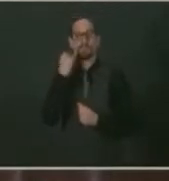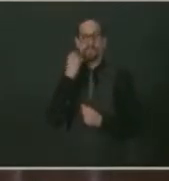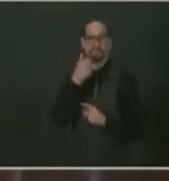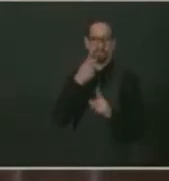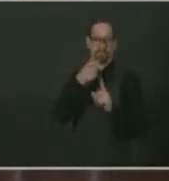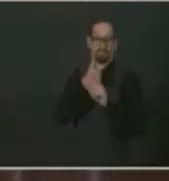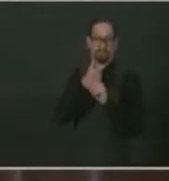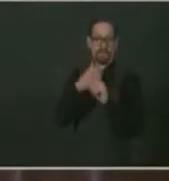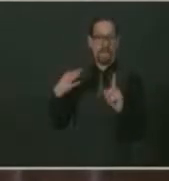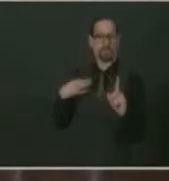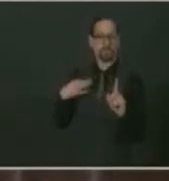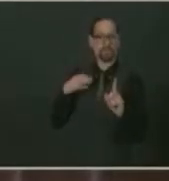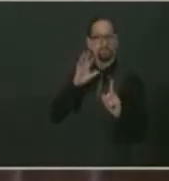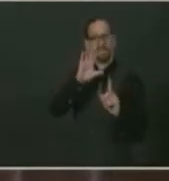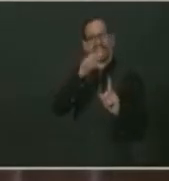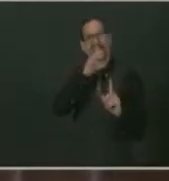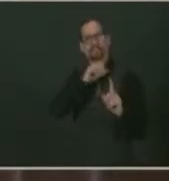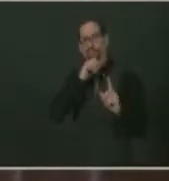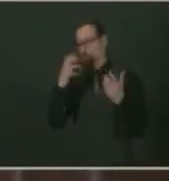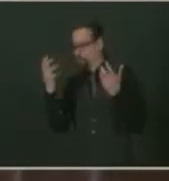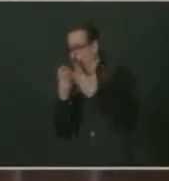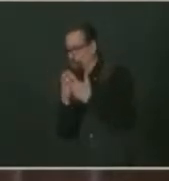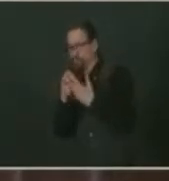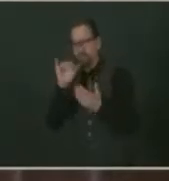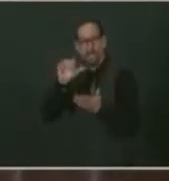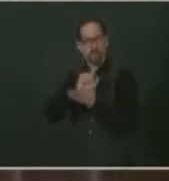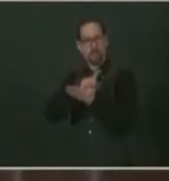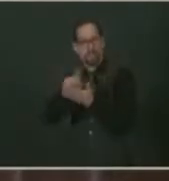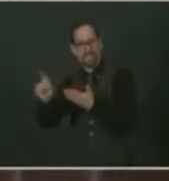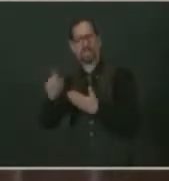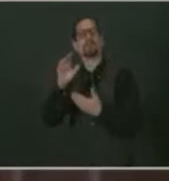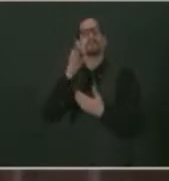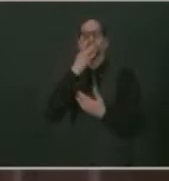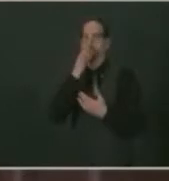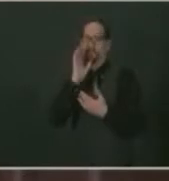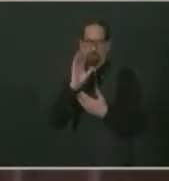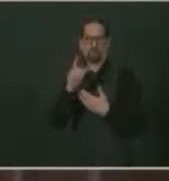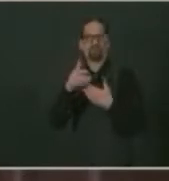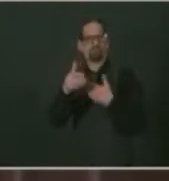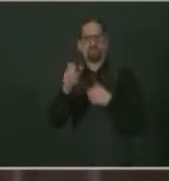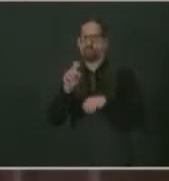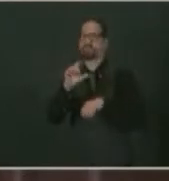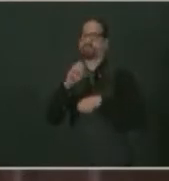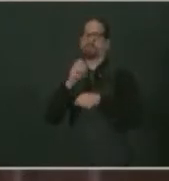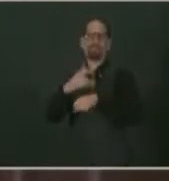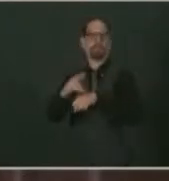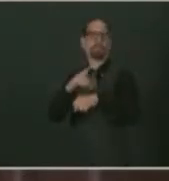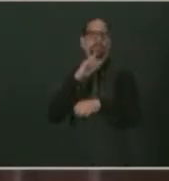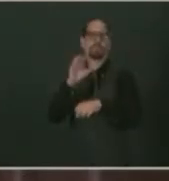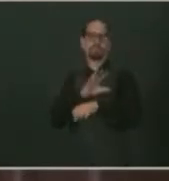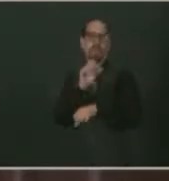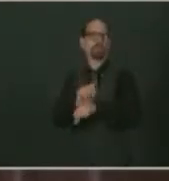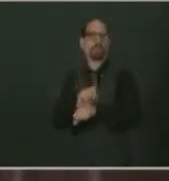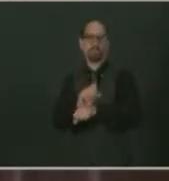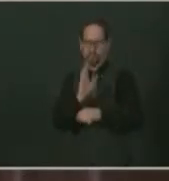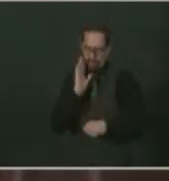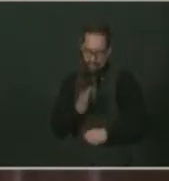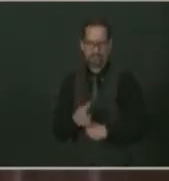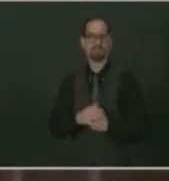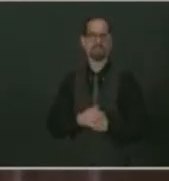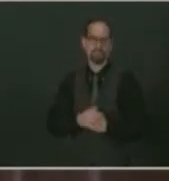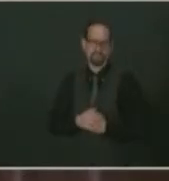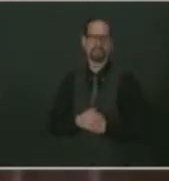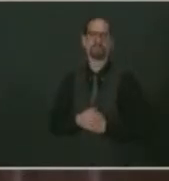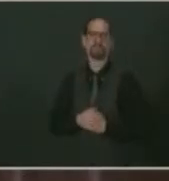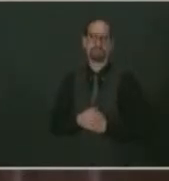able to access a vaccine. With the increasing supply and the improvement in the experience, that should get better, but that's our baseline for